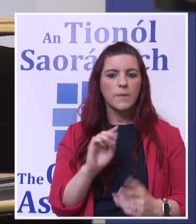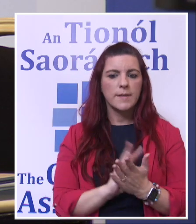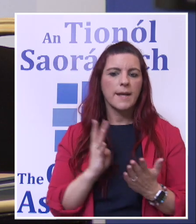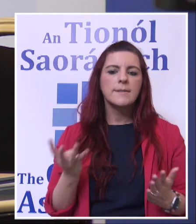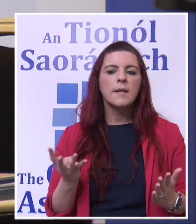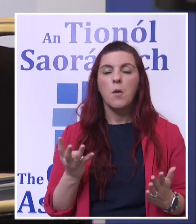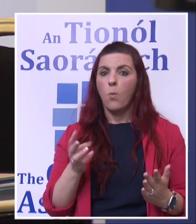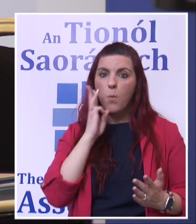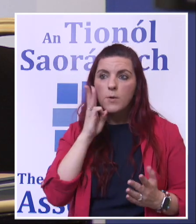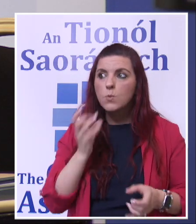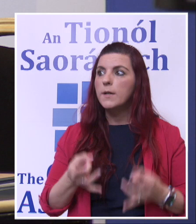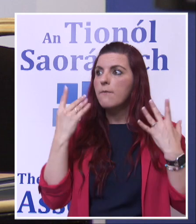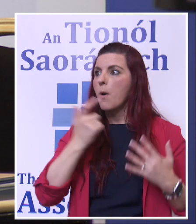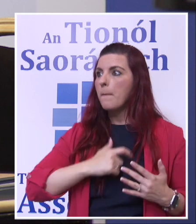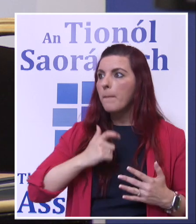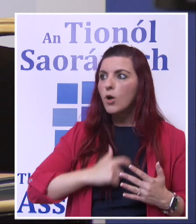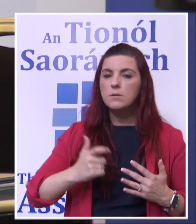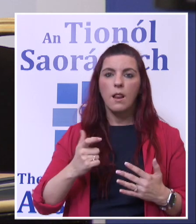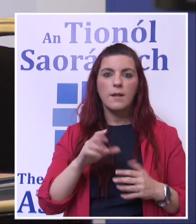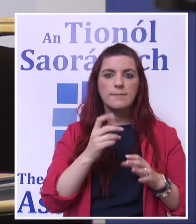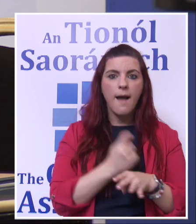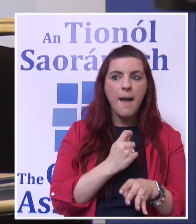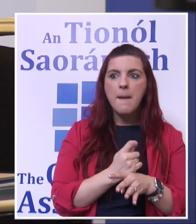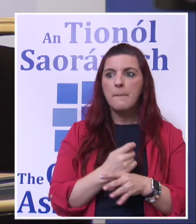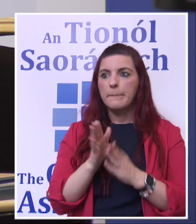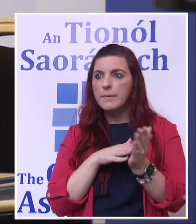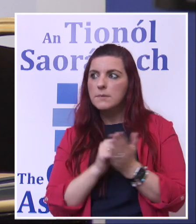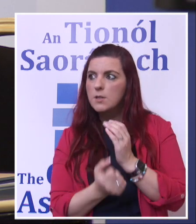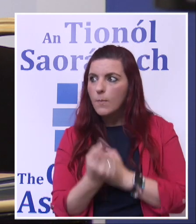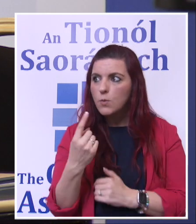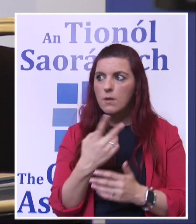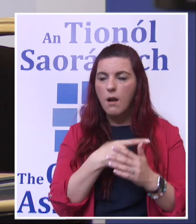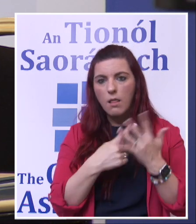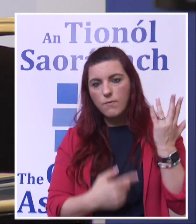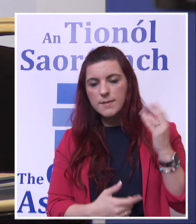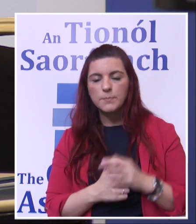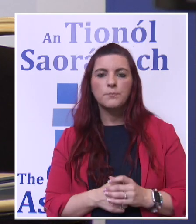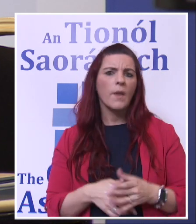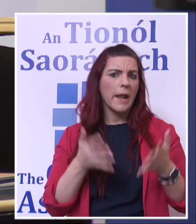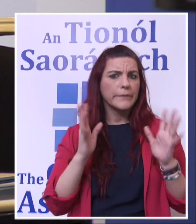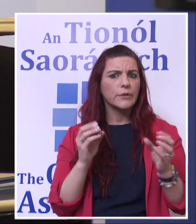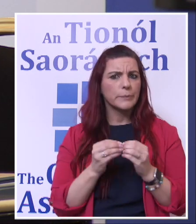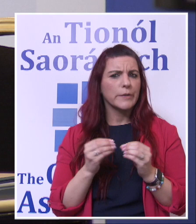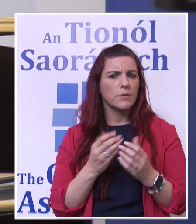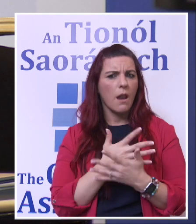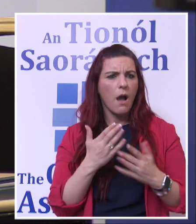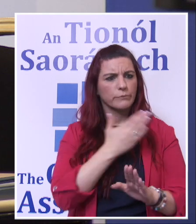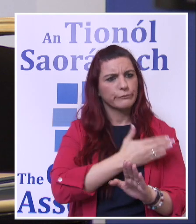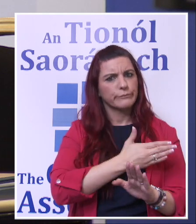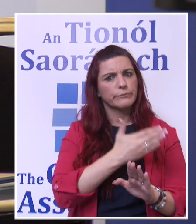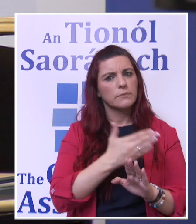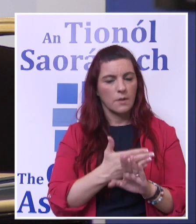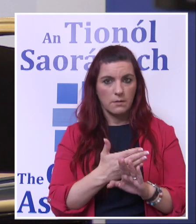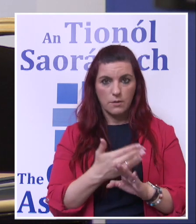personal time, business opportunities, privacy, etc. And as has been mentioned quite a lot, and it came up in questions,